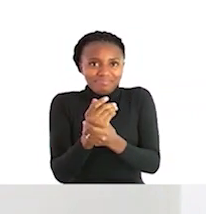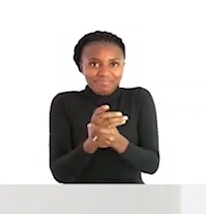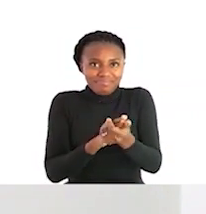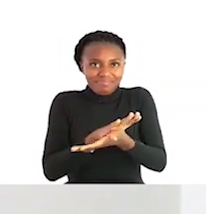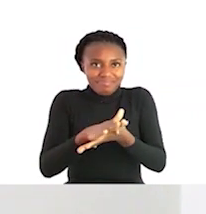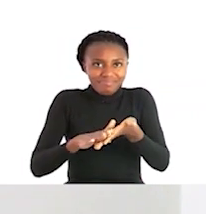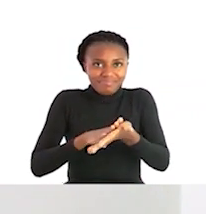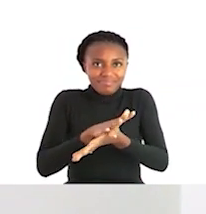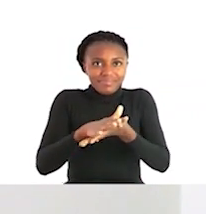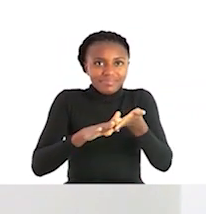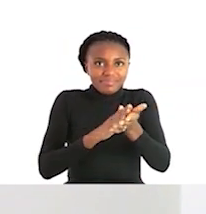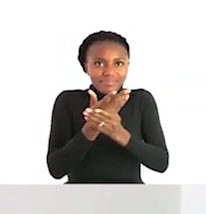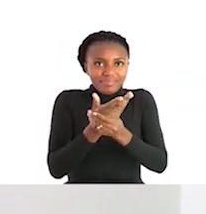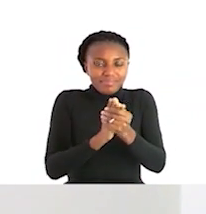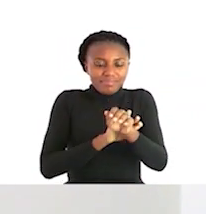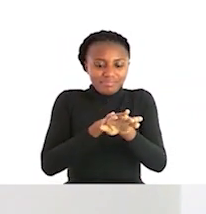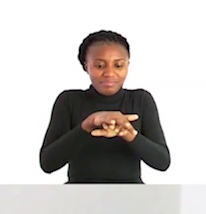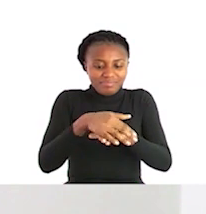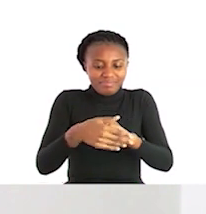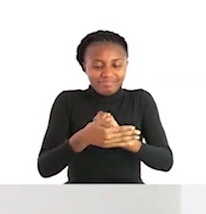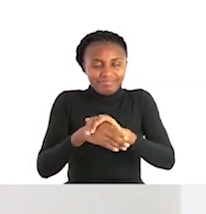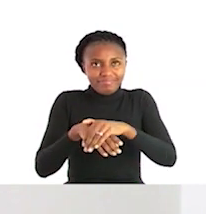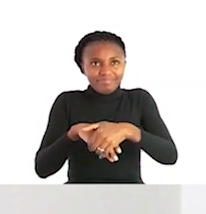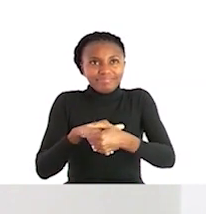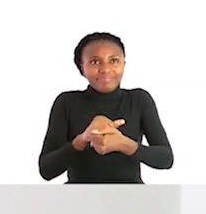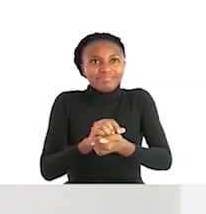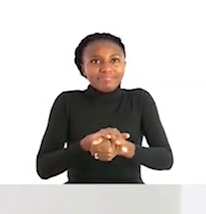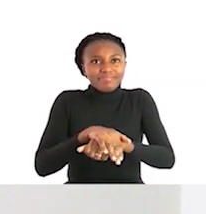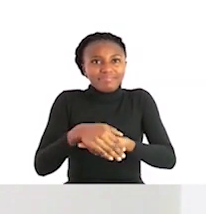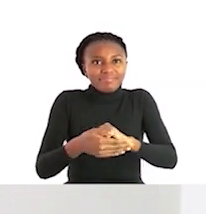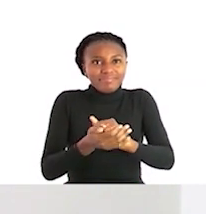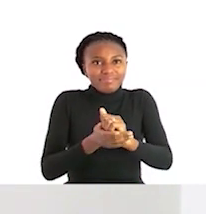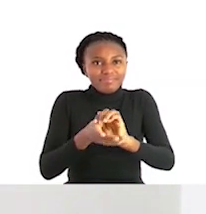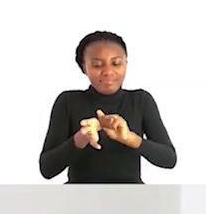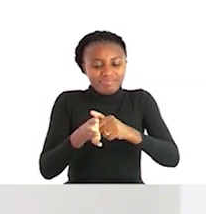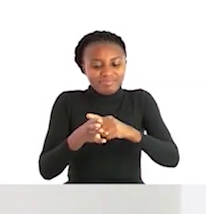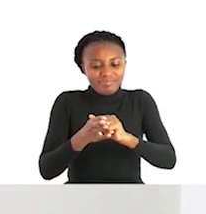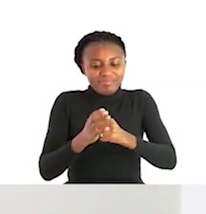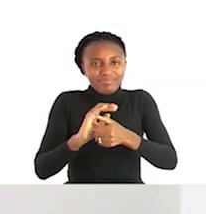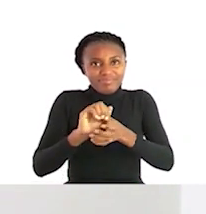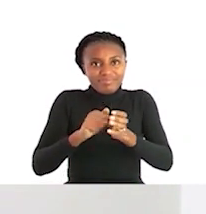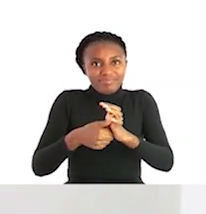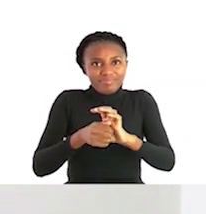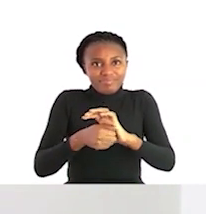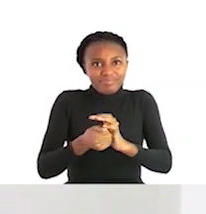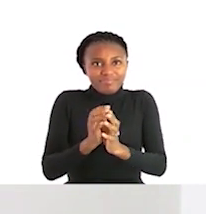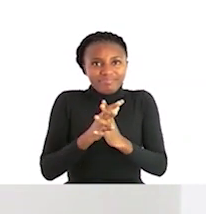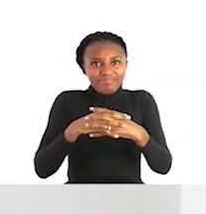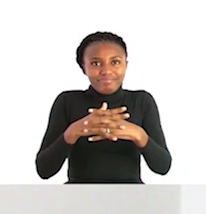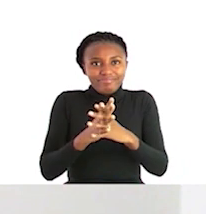making sure that we do it thoroughly. Also at the back of your hand, around your